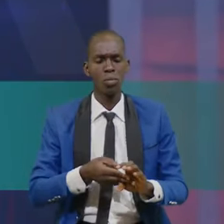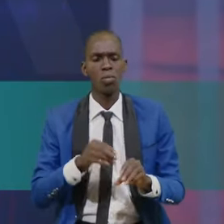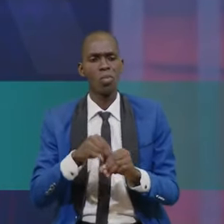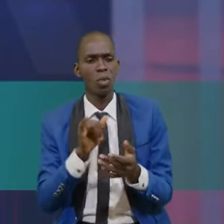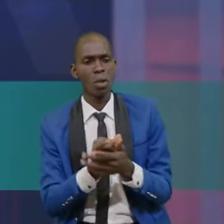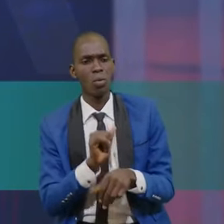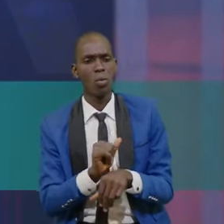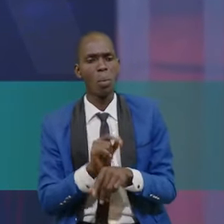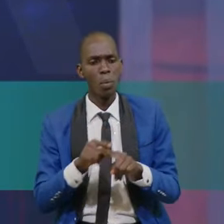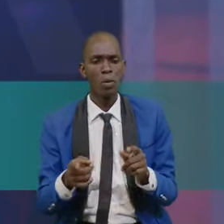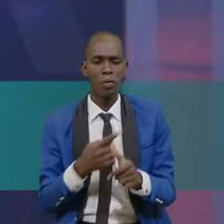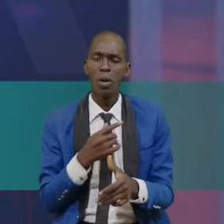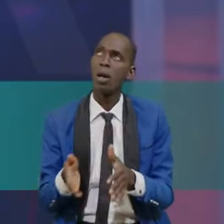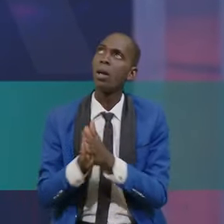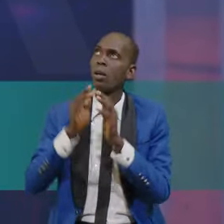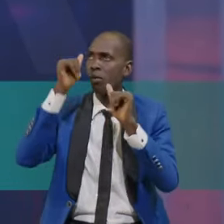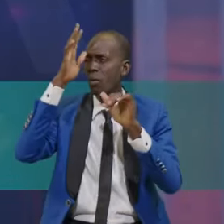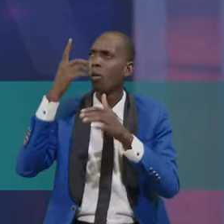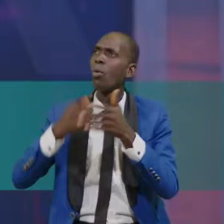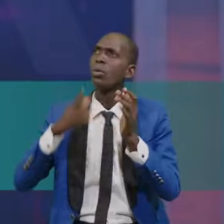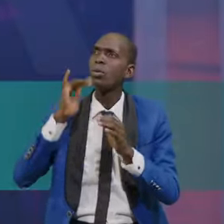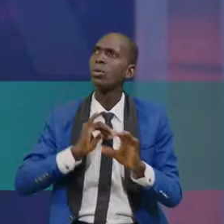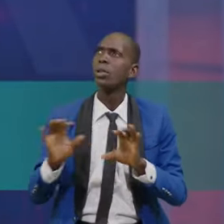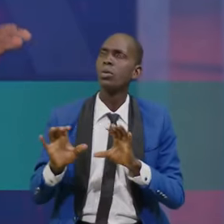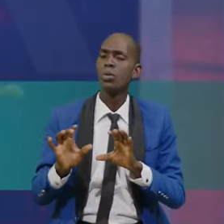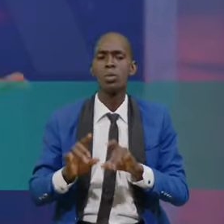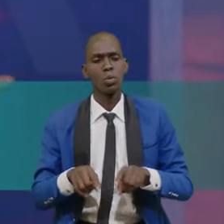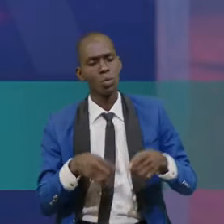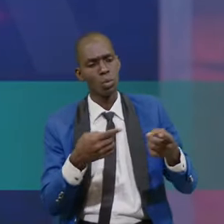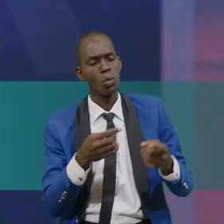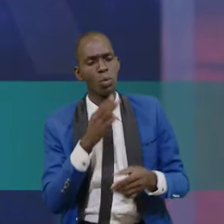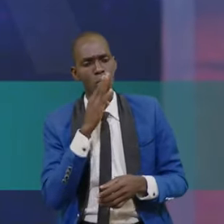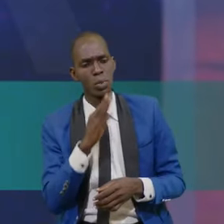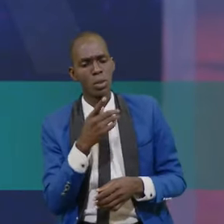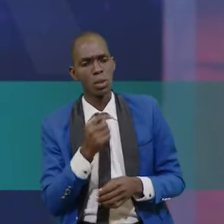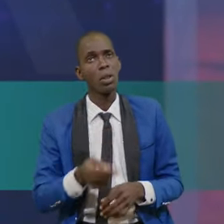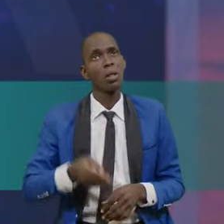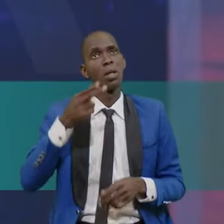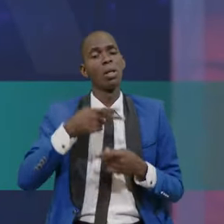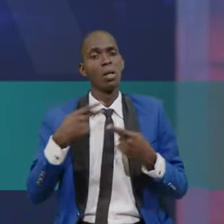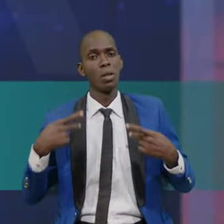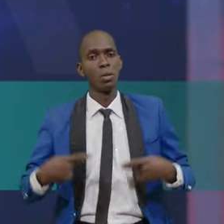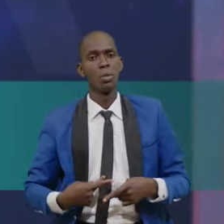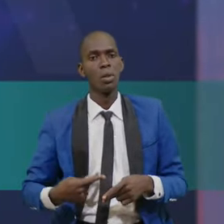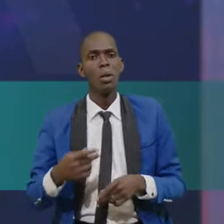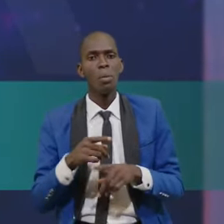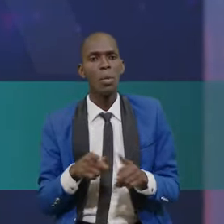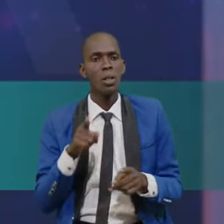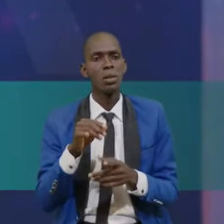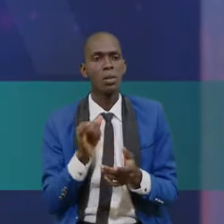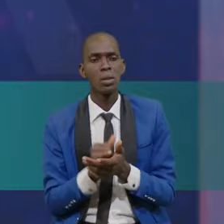I do? Go be the high priest. And because of that, but he that said unto him,